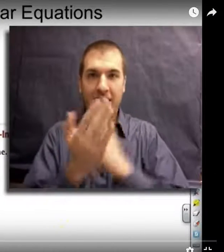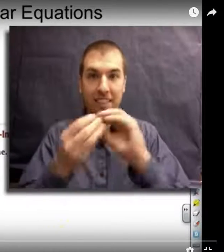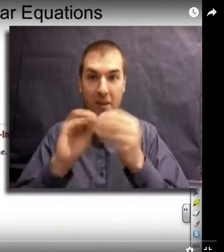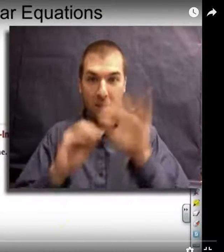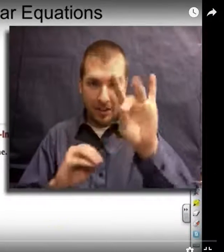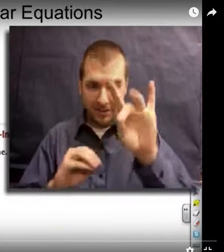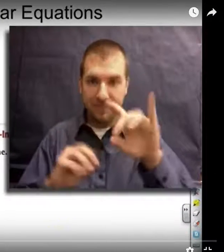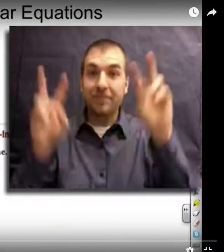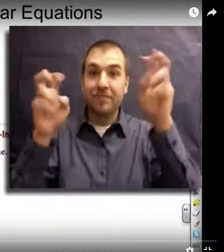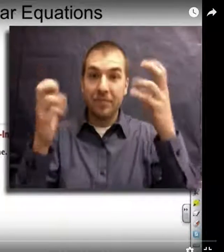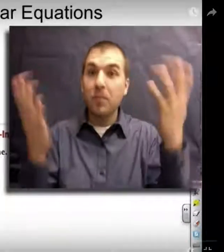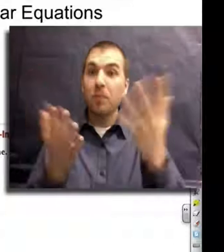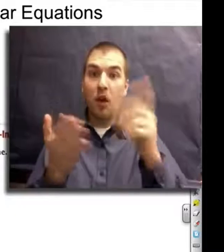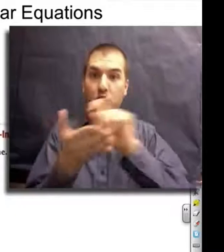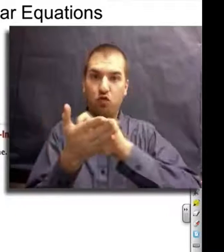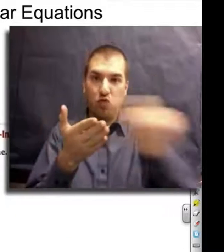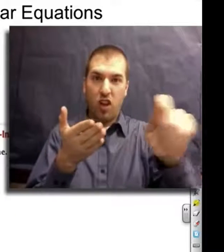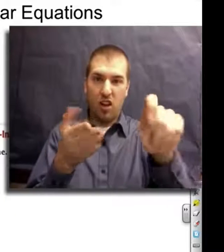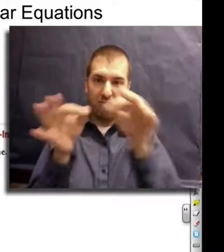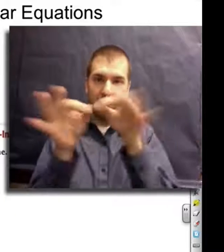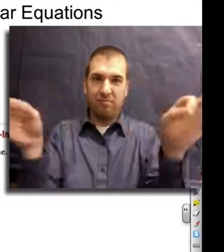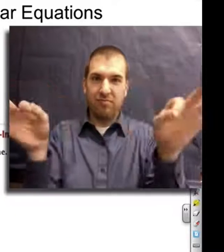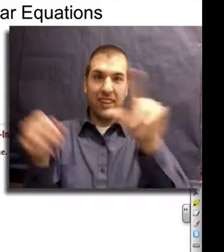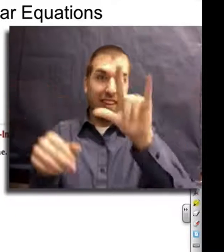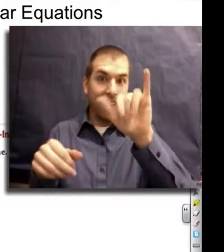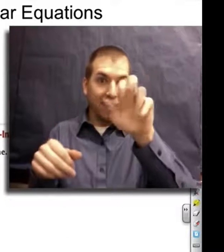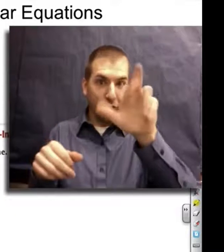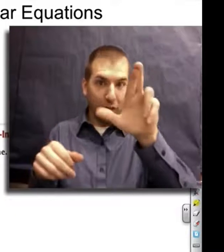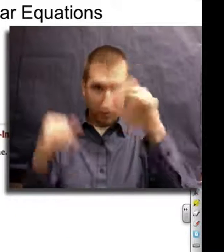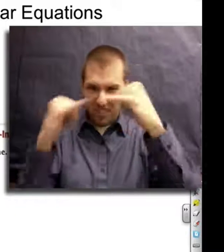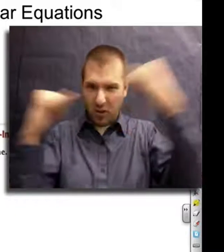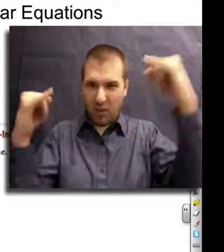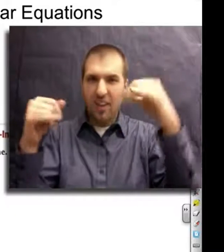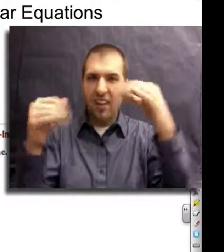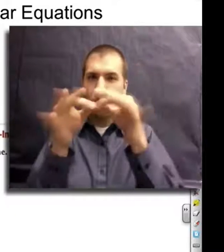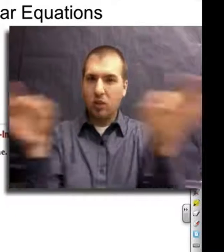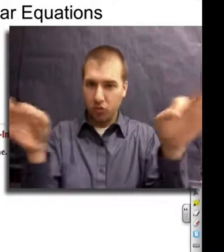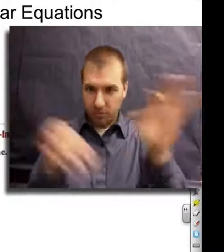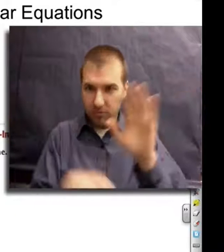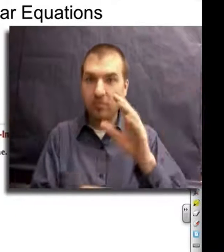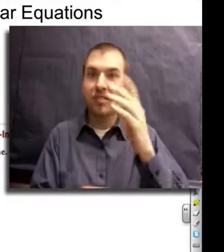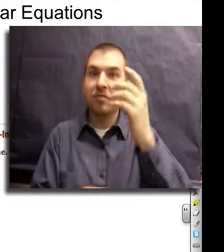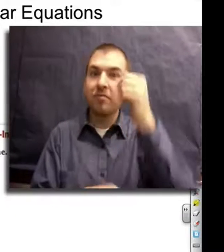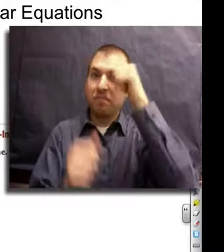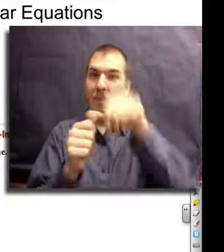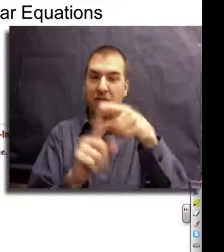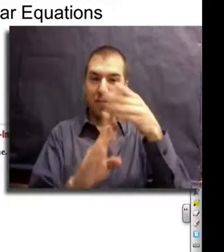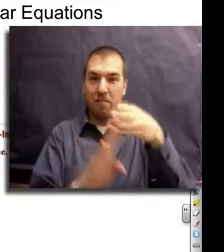Hey guys, welcome to section 8.8. I'm talking about writing linear